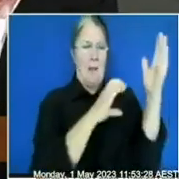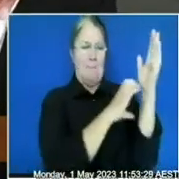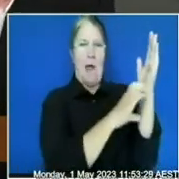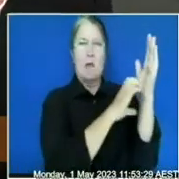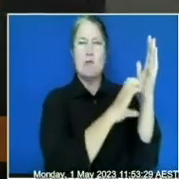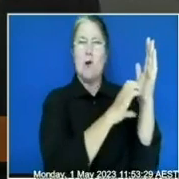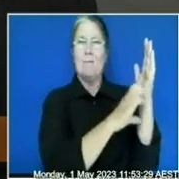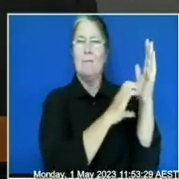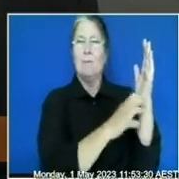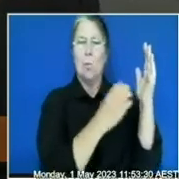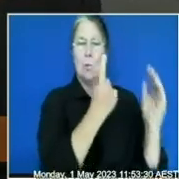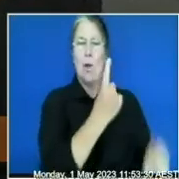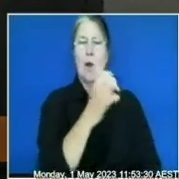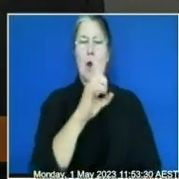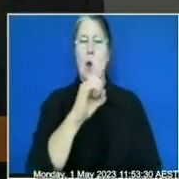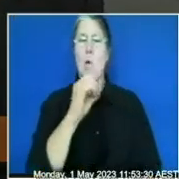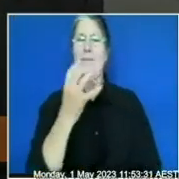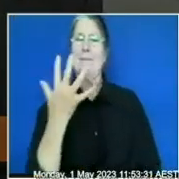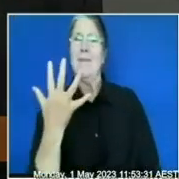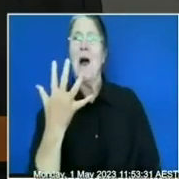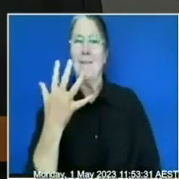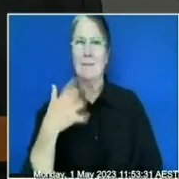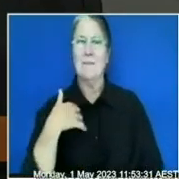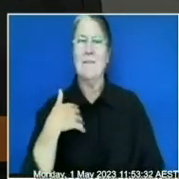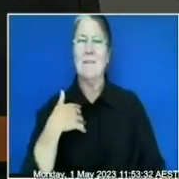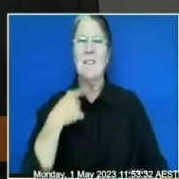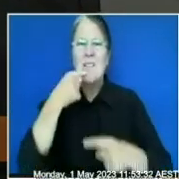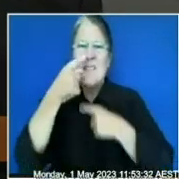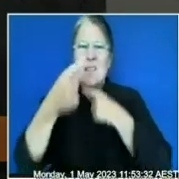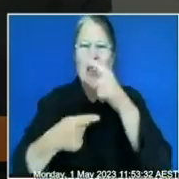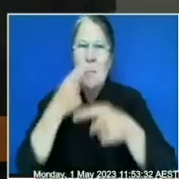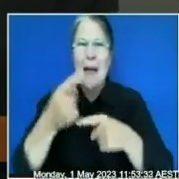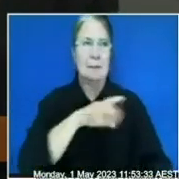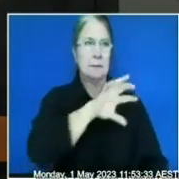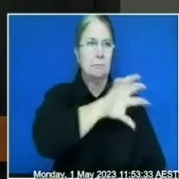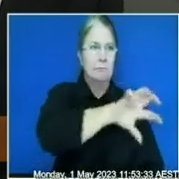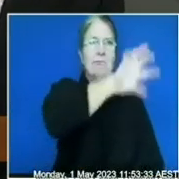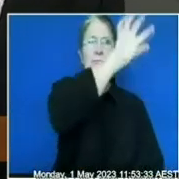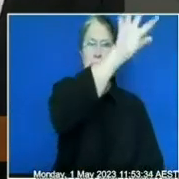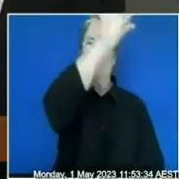statement was, I think, signed on